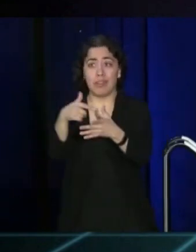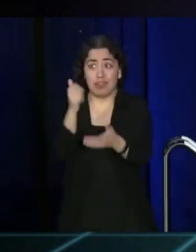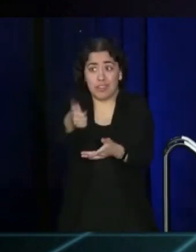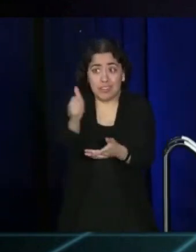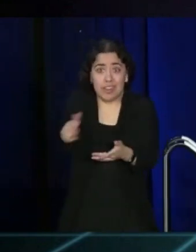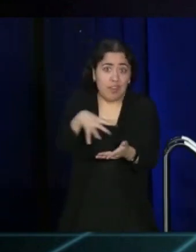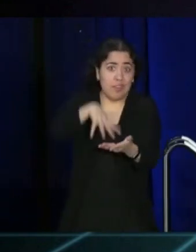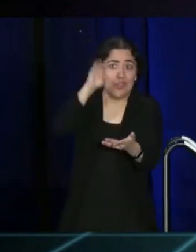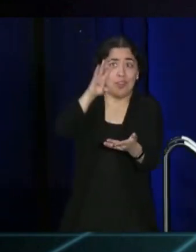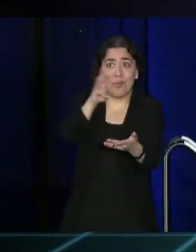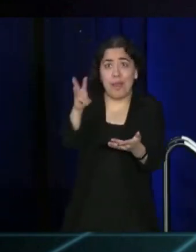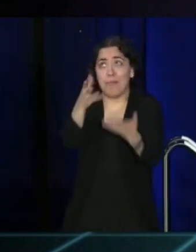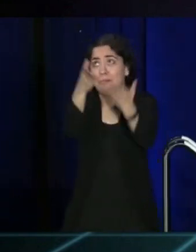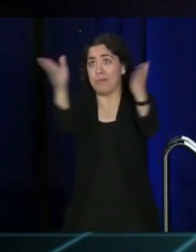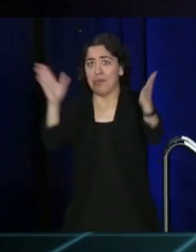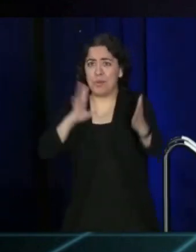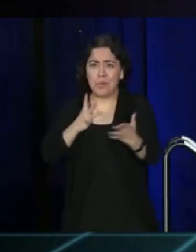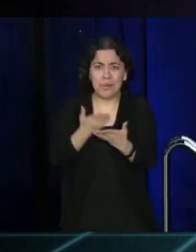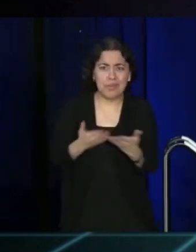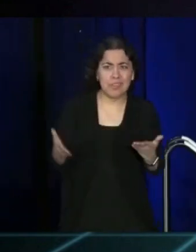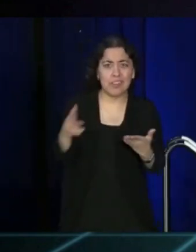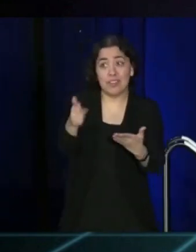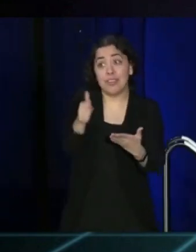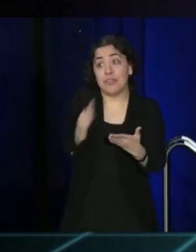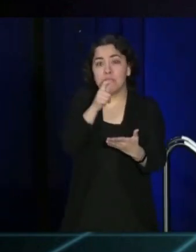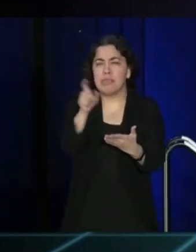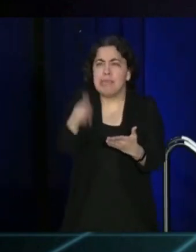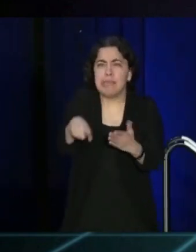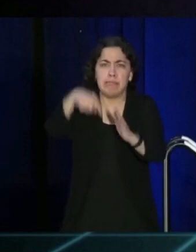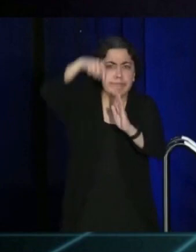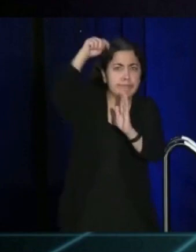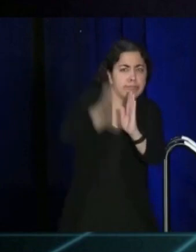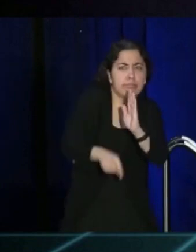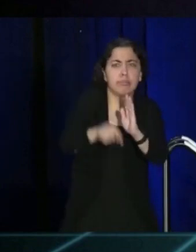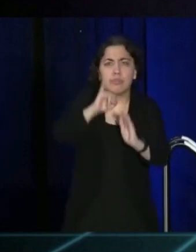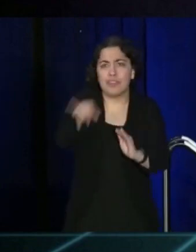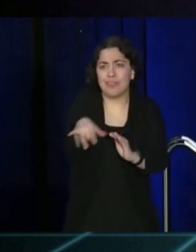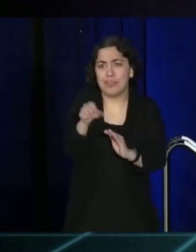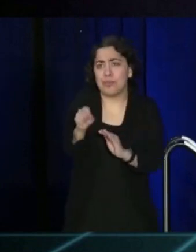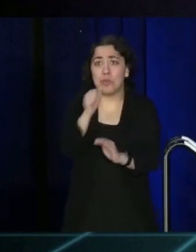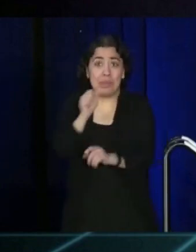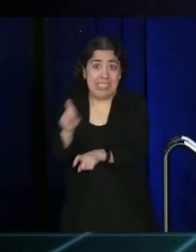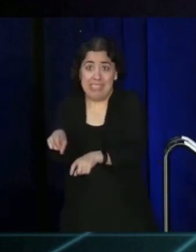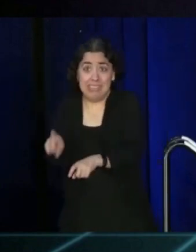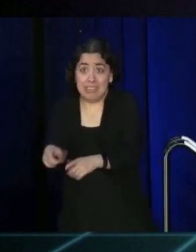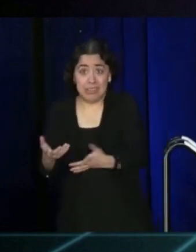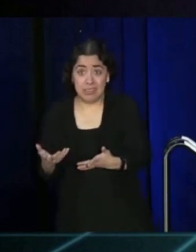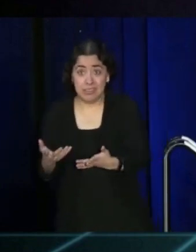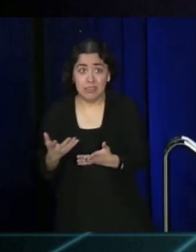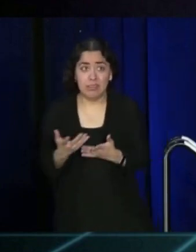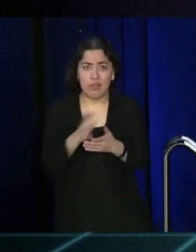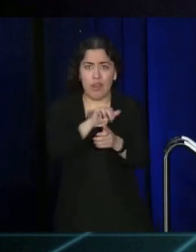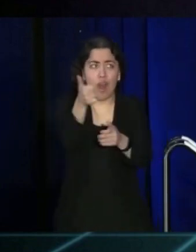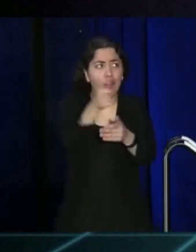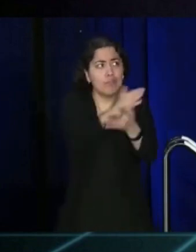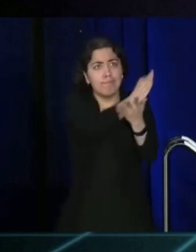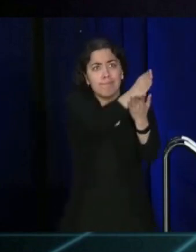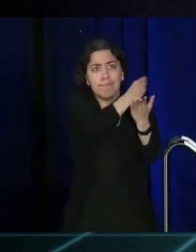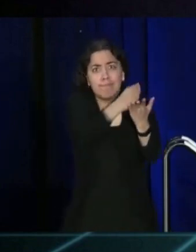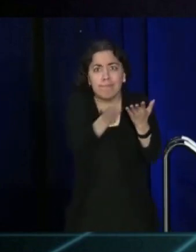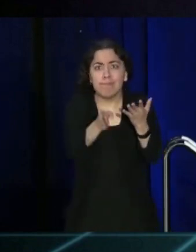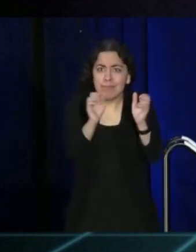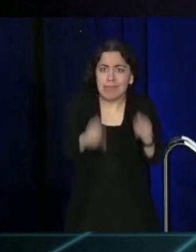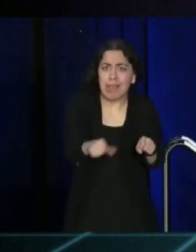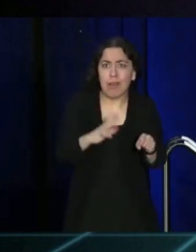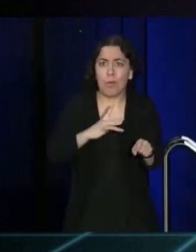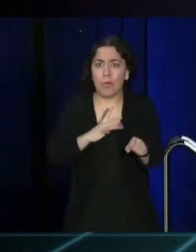got some really cool stuff that you don't necessarily need JavaScript for. You can do a lot of really cool things, especially with the